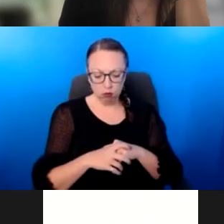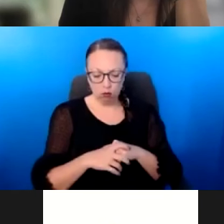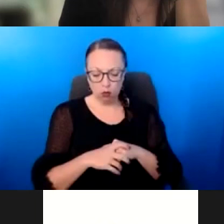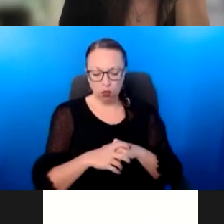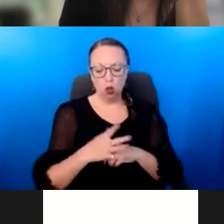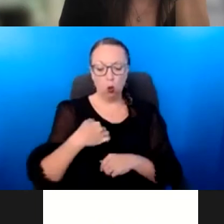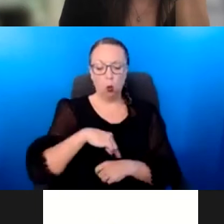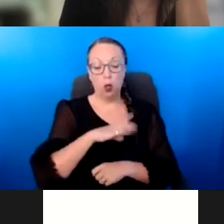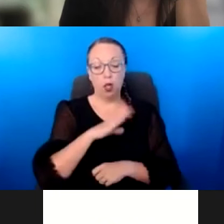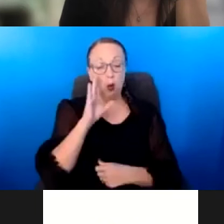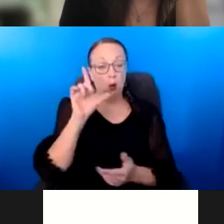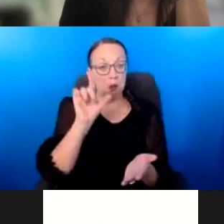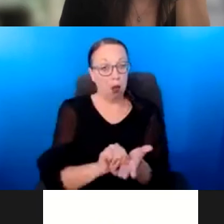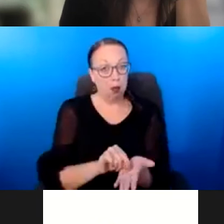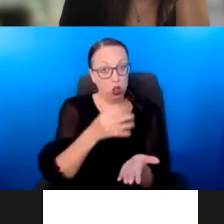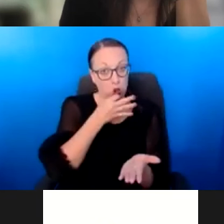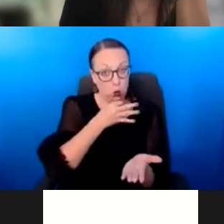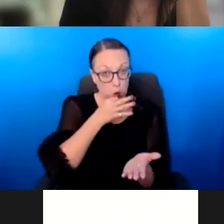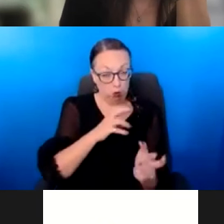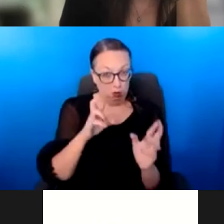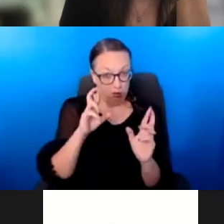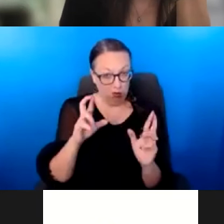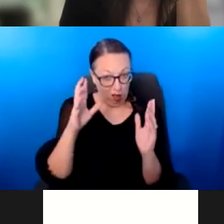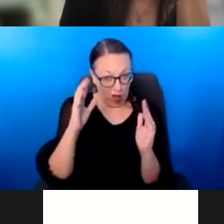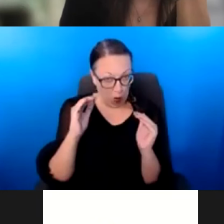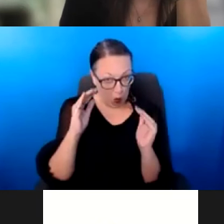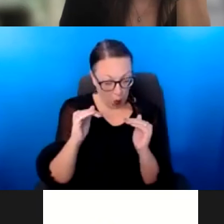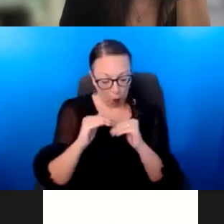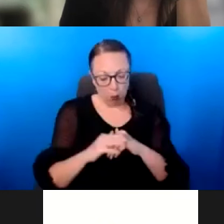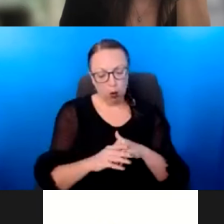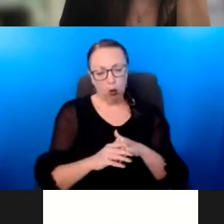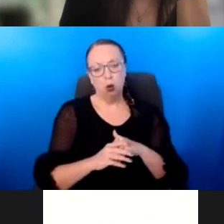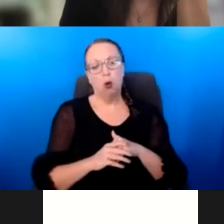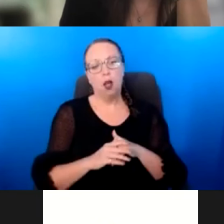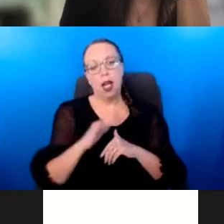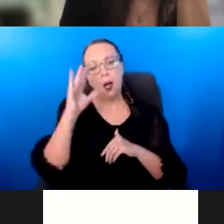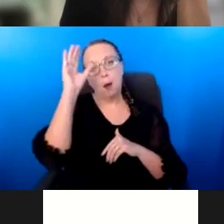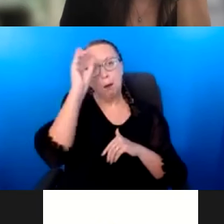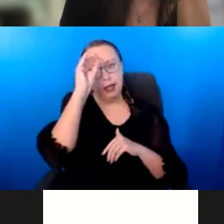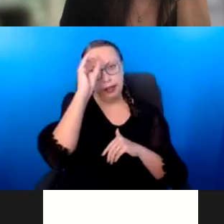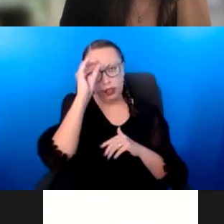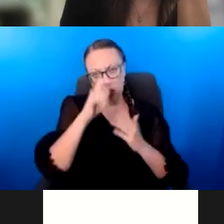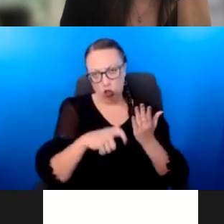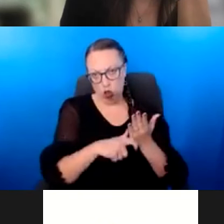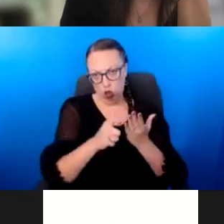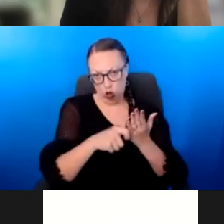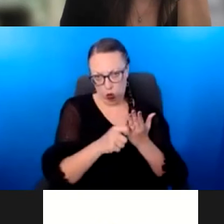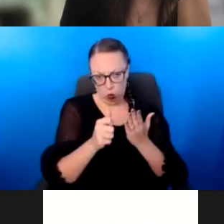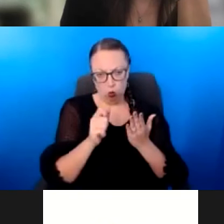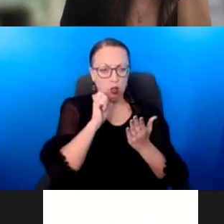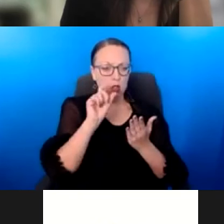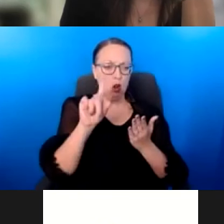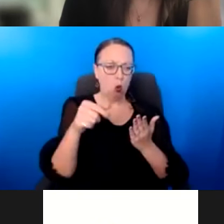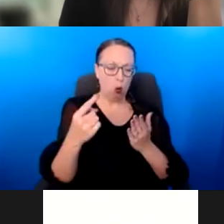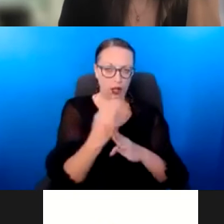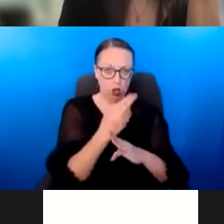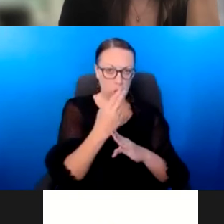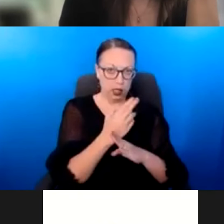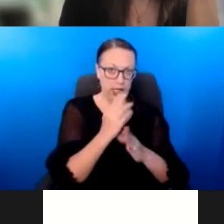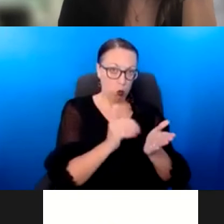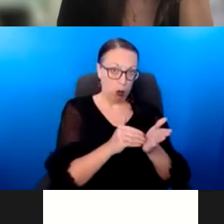publish, I hope, a kind of a opinion piece on not just using